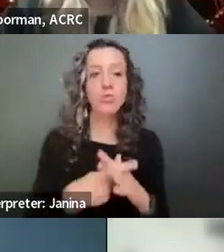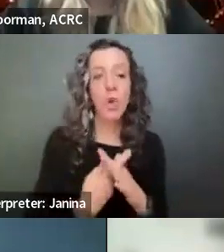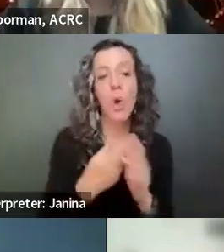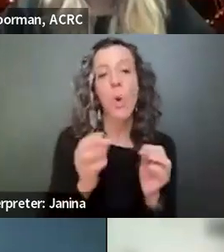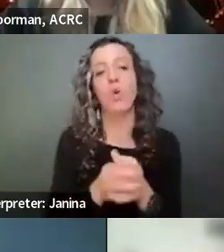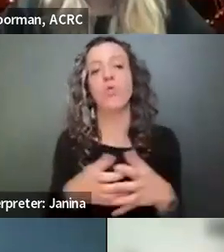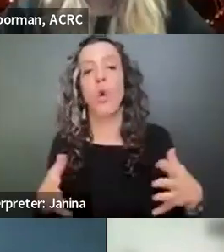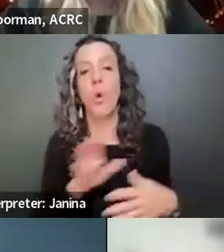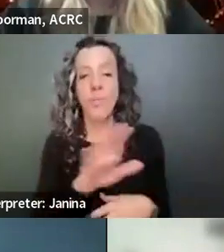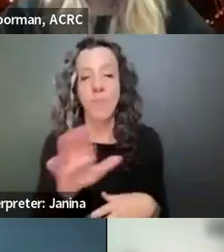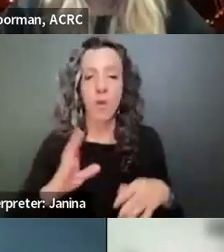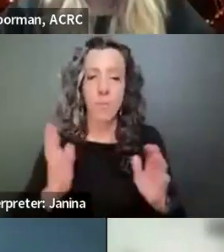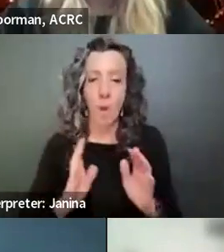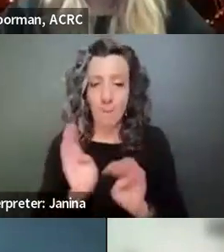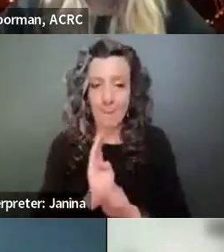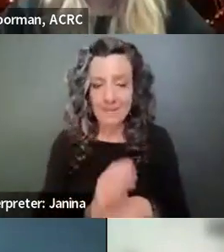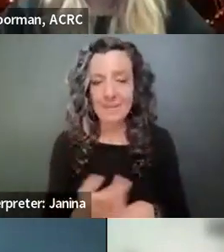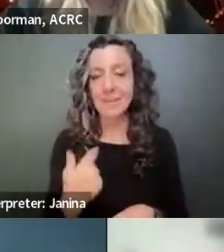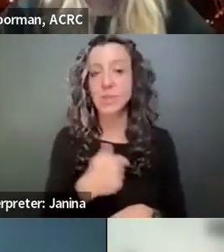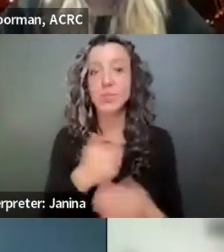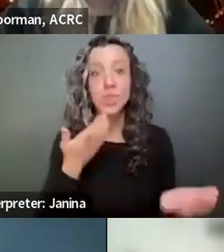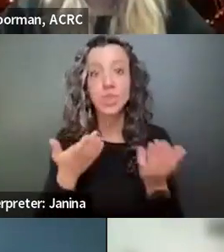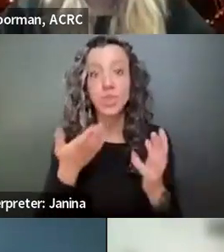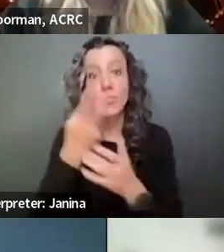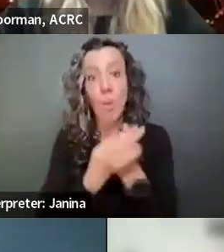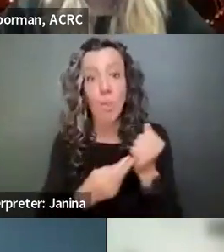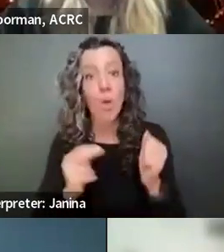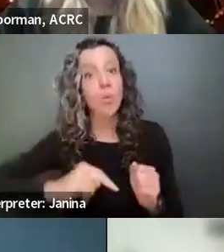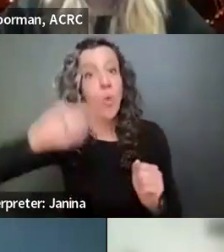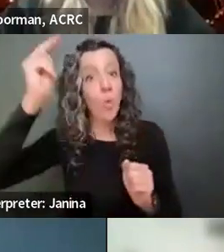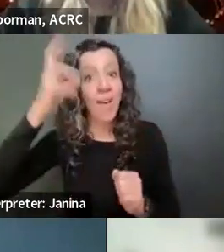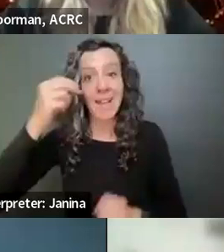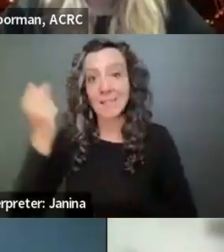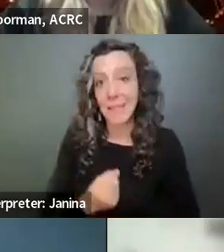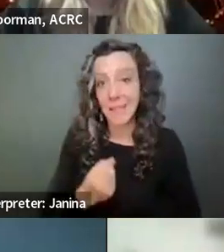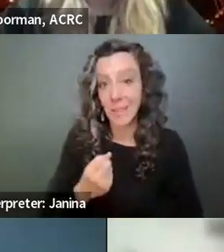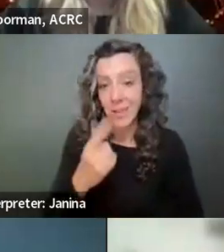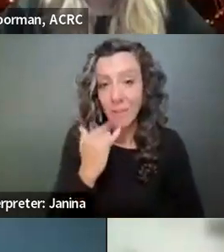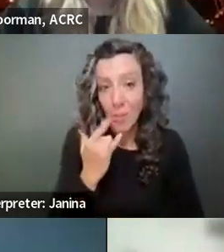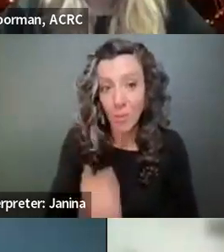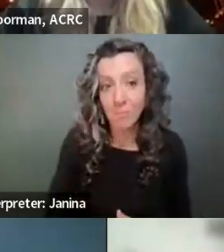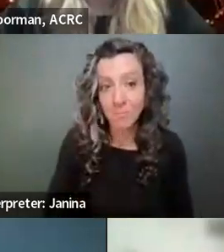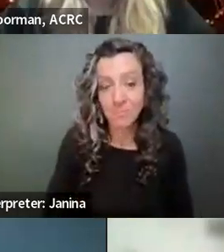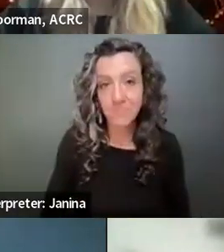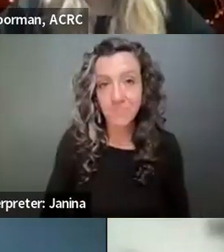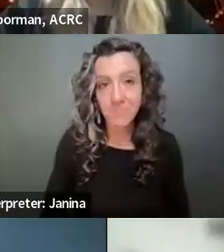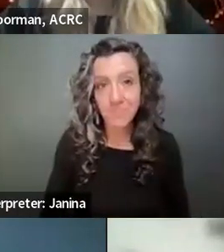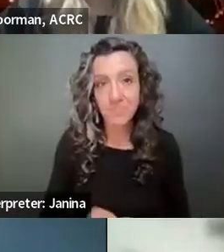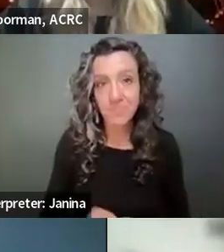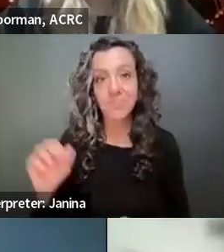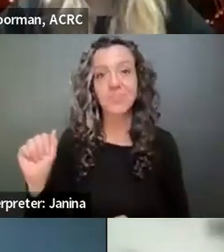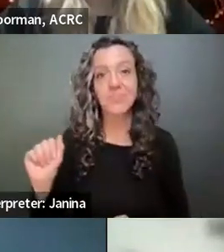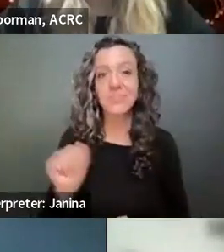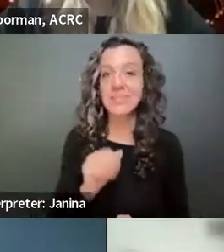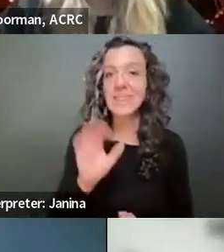small businesses. We serve both Northern and Southern California. Alta gave